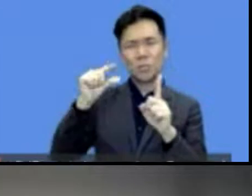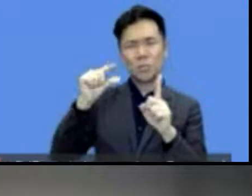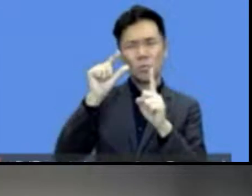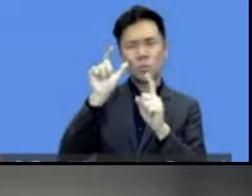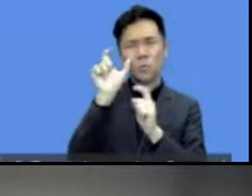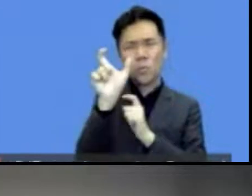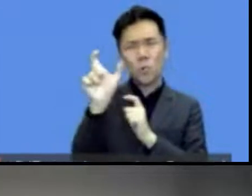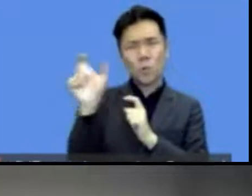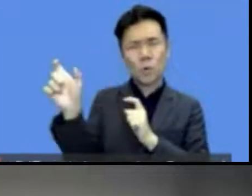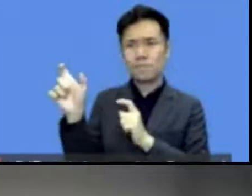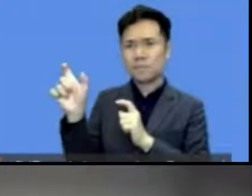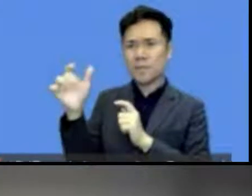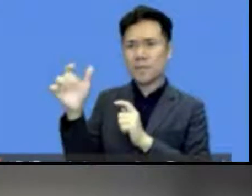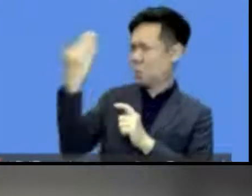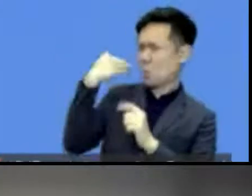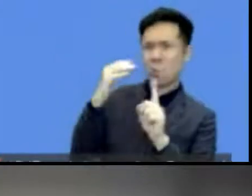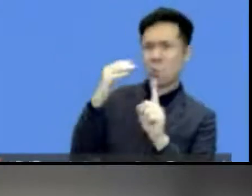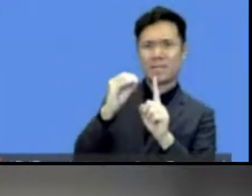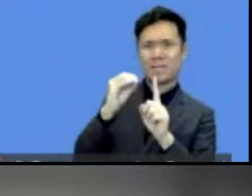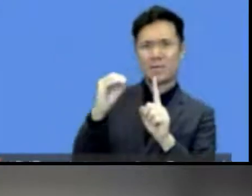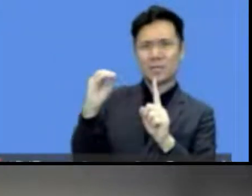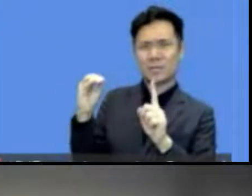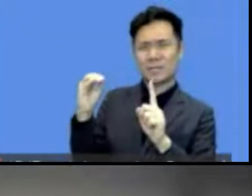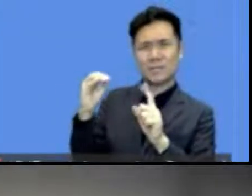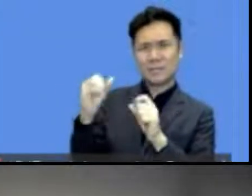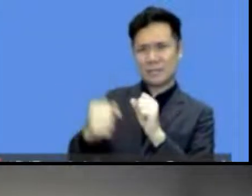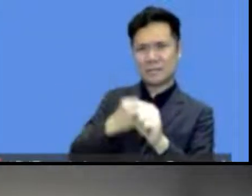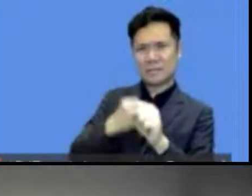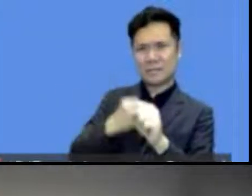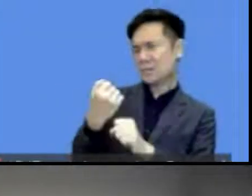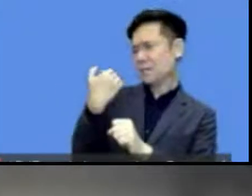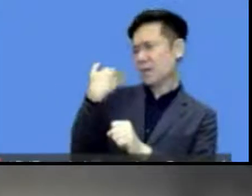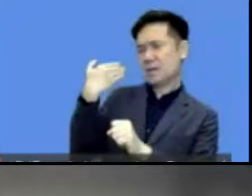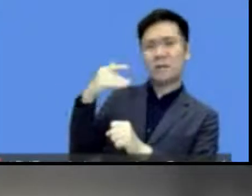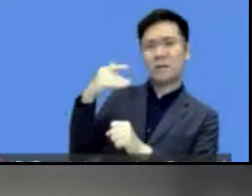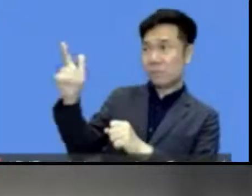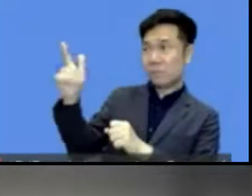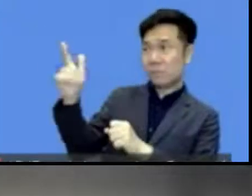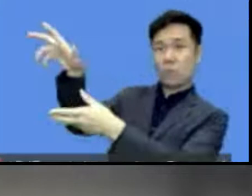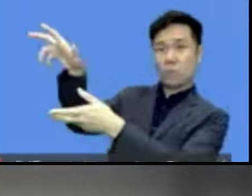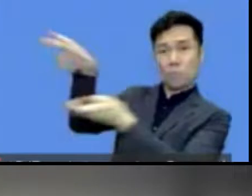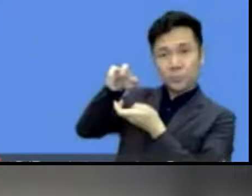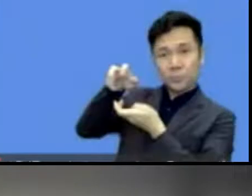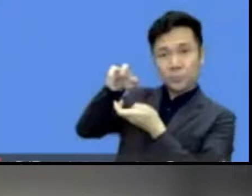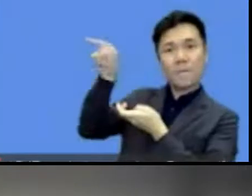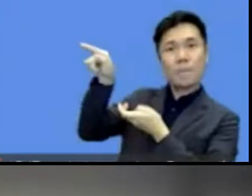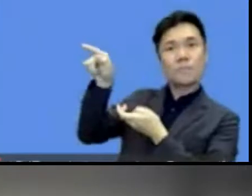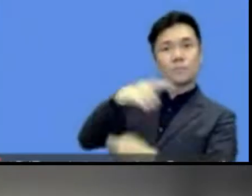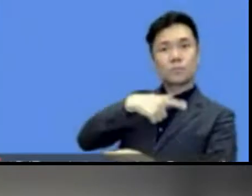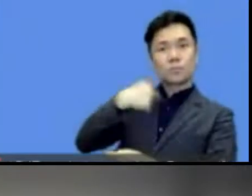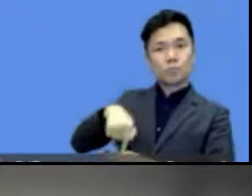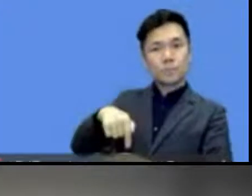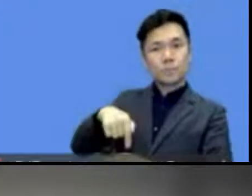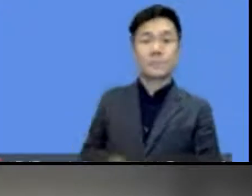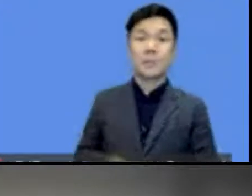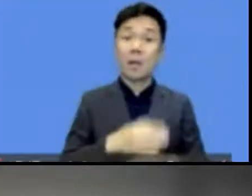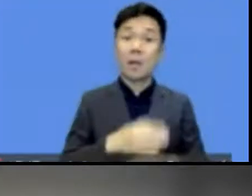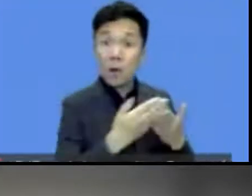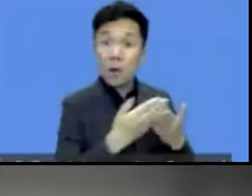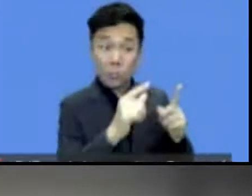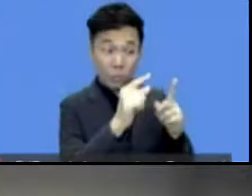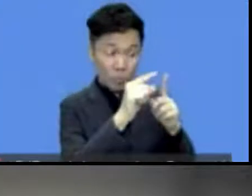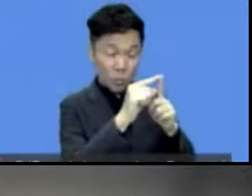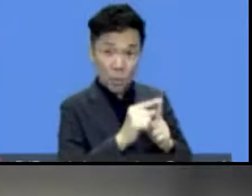almost 1,000 years ago from China. And the pronunciation of each character could